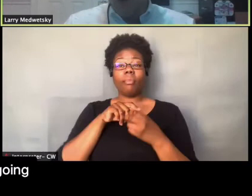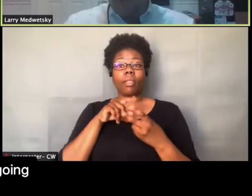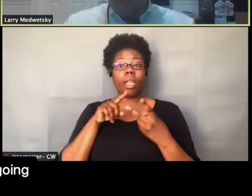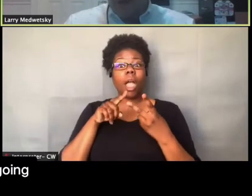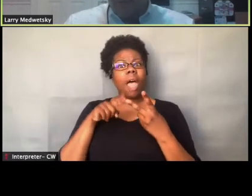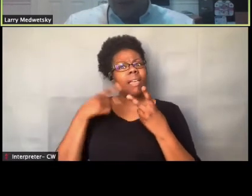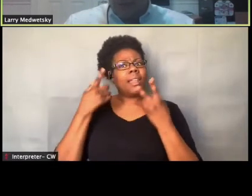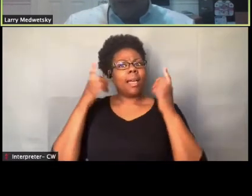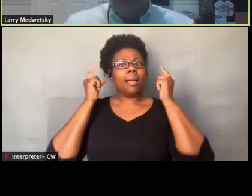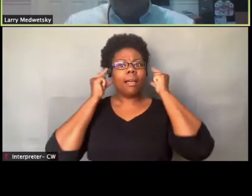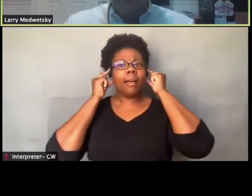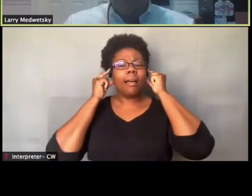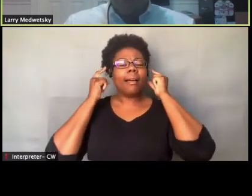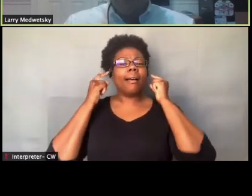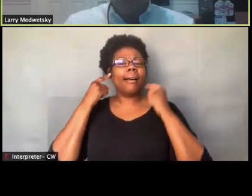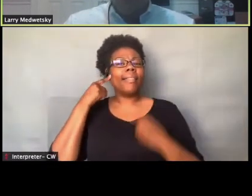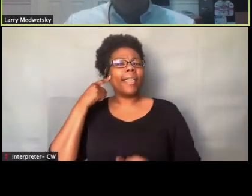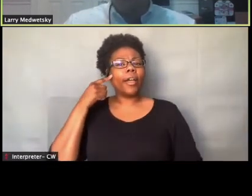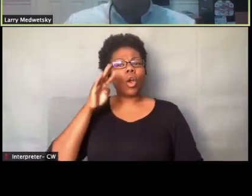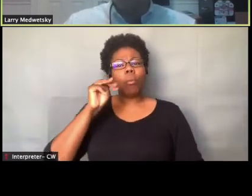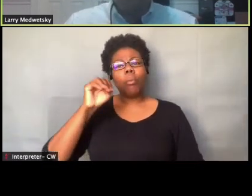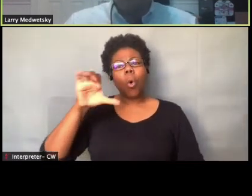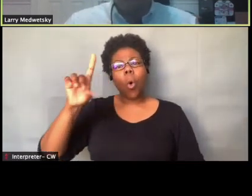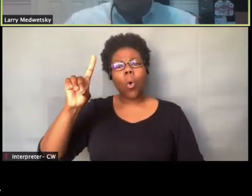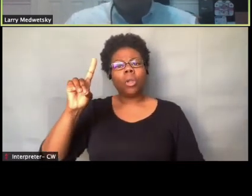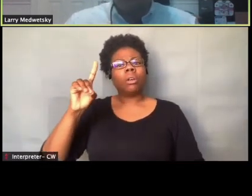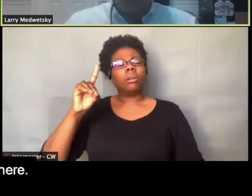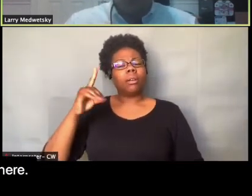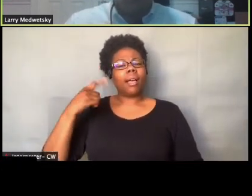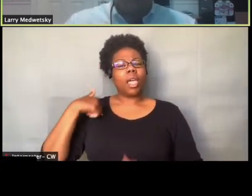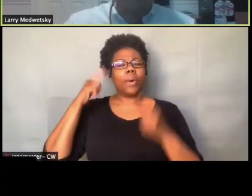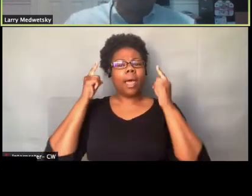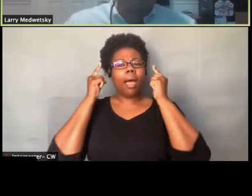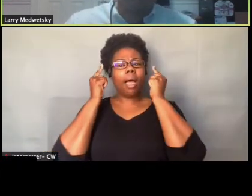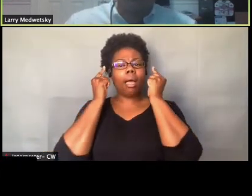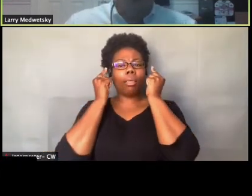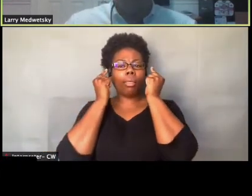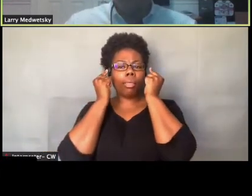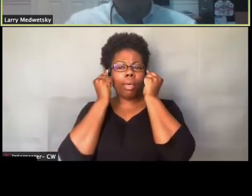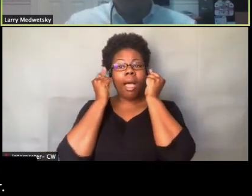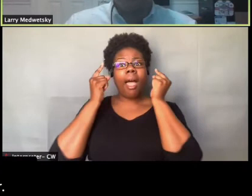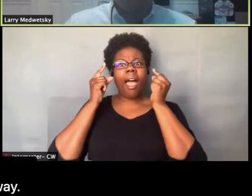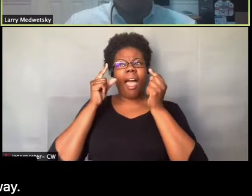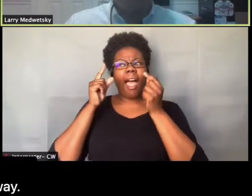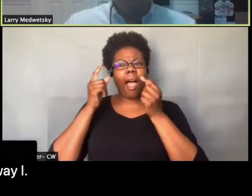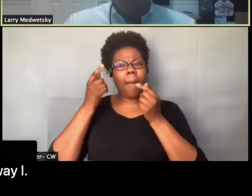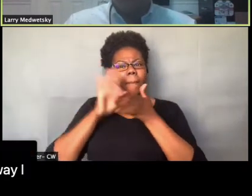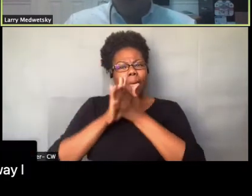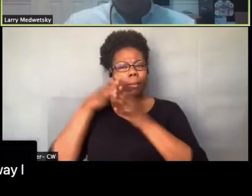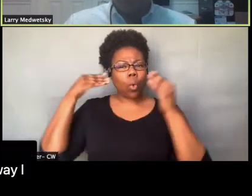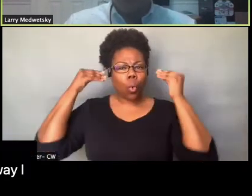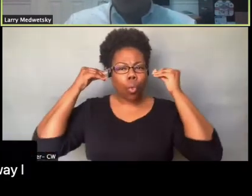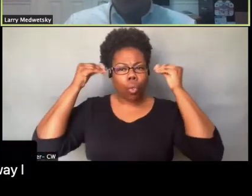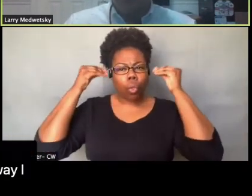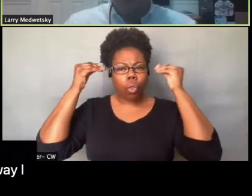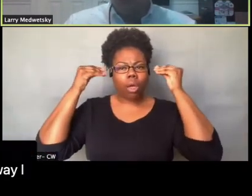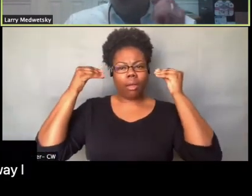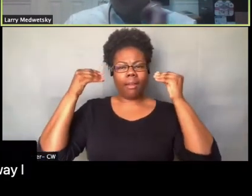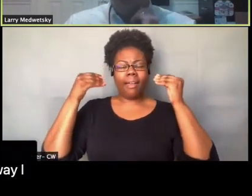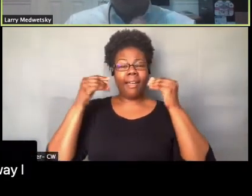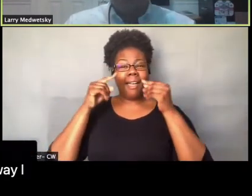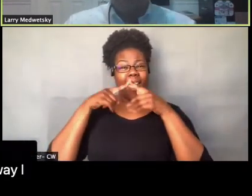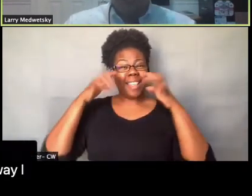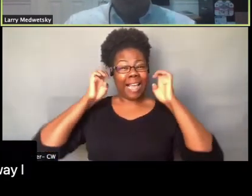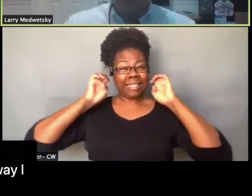ear mold would become loose, my hearing aid would start to whistle. And then the only way I could stop the whistling was